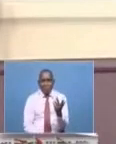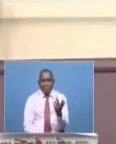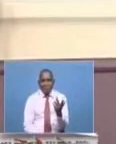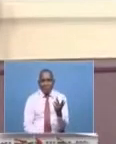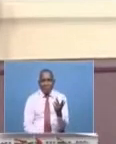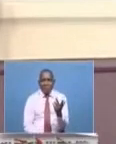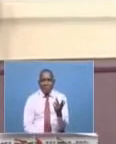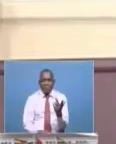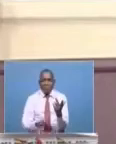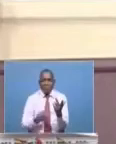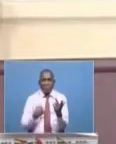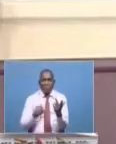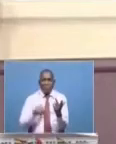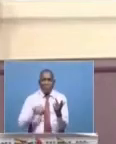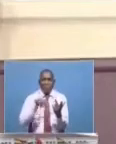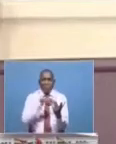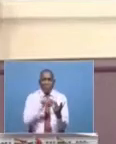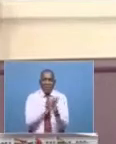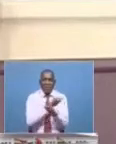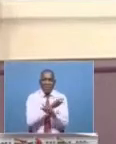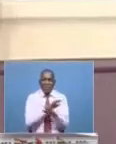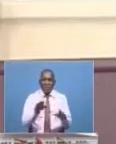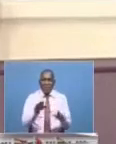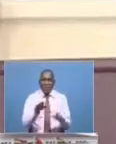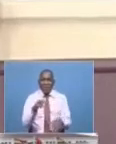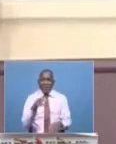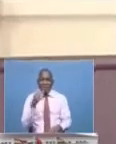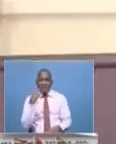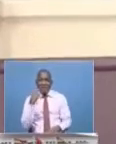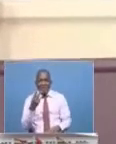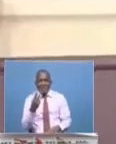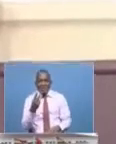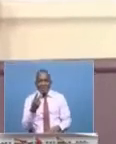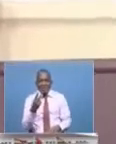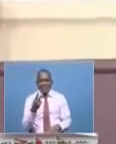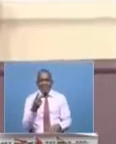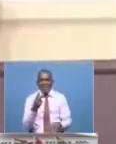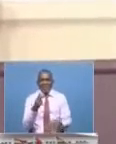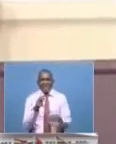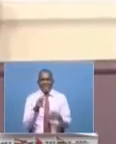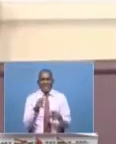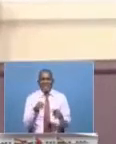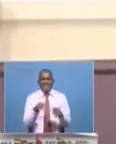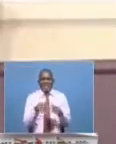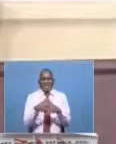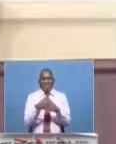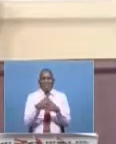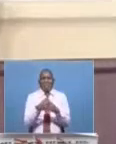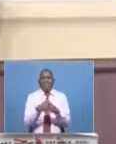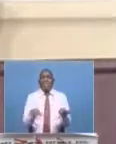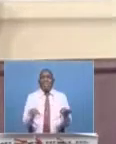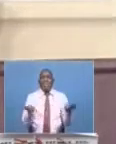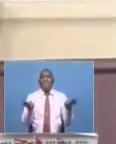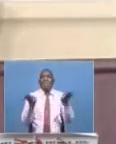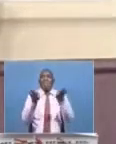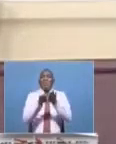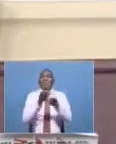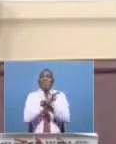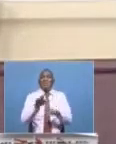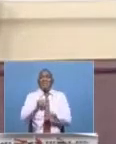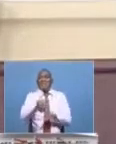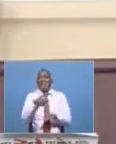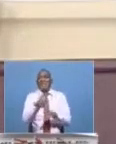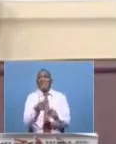we do not see the relevance whatsoever of a